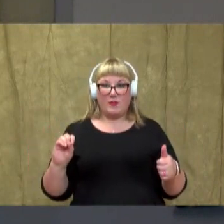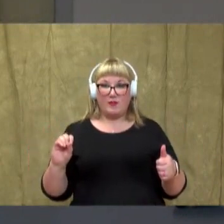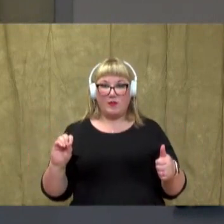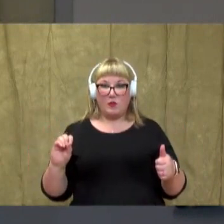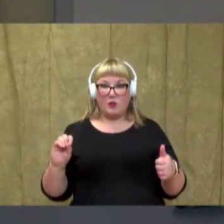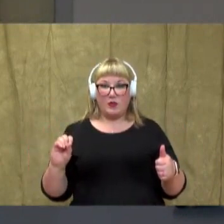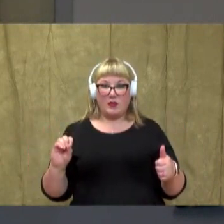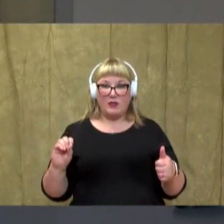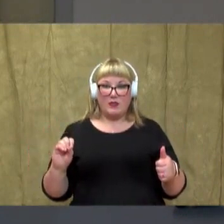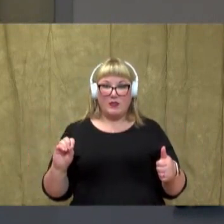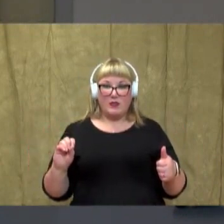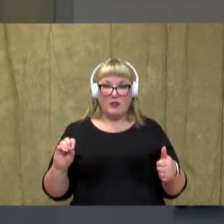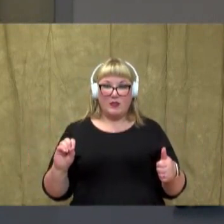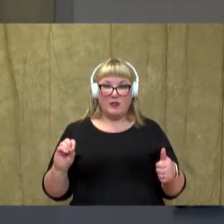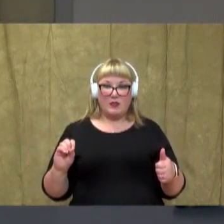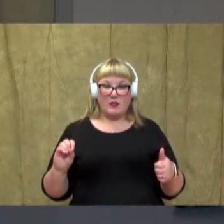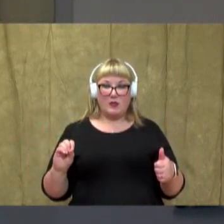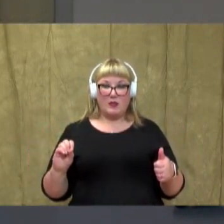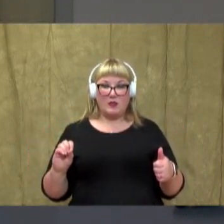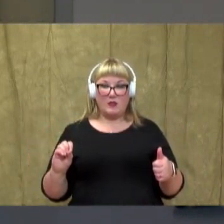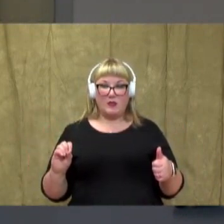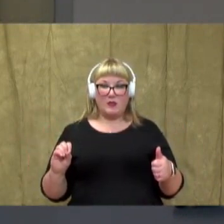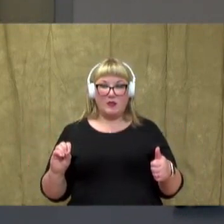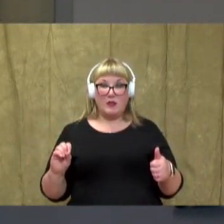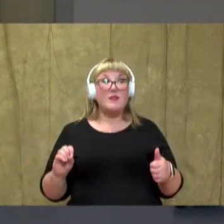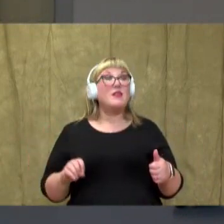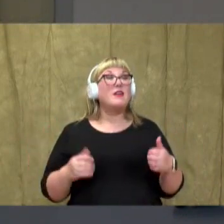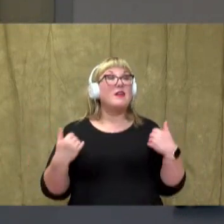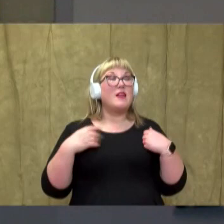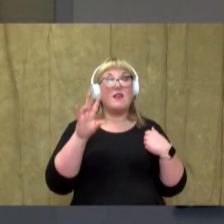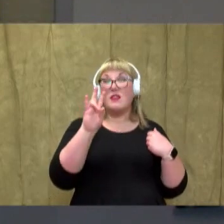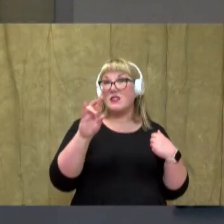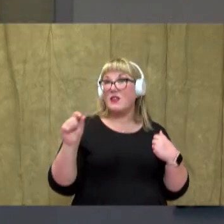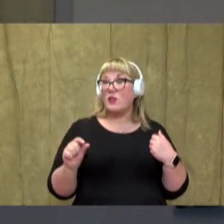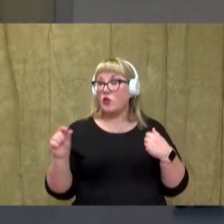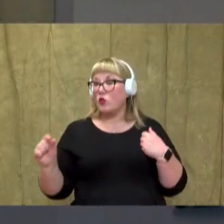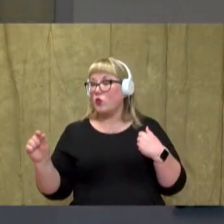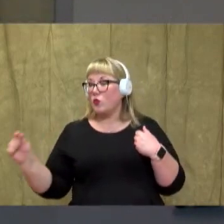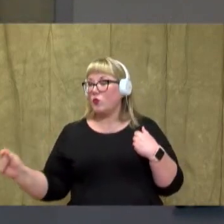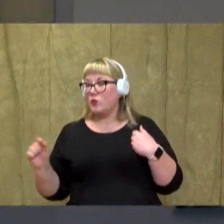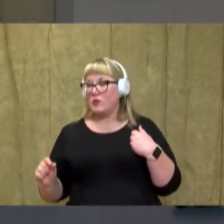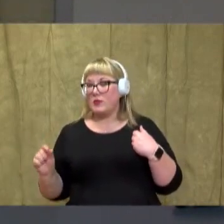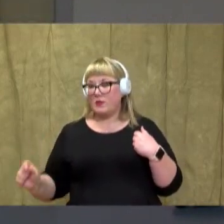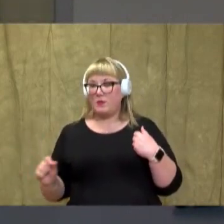We have 4 rods, which gives us 40, and 7 cubes.